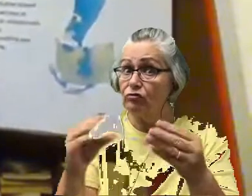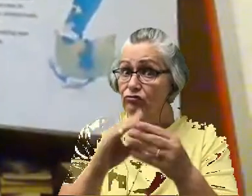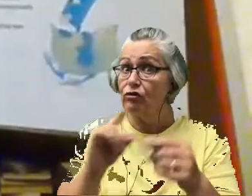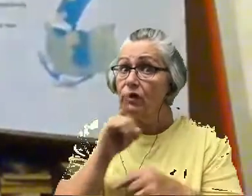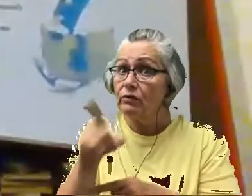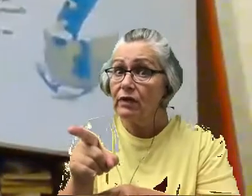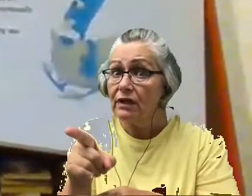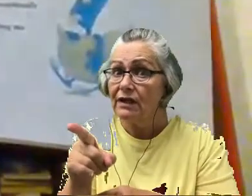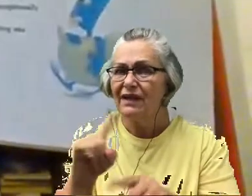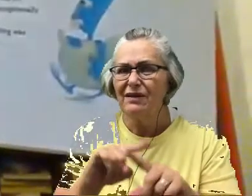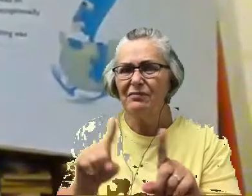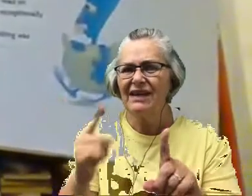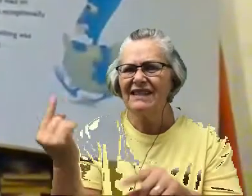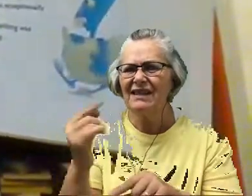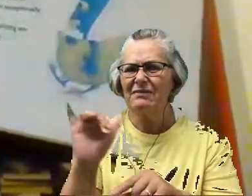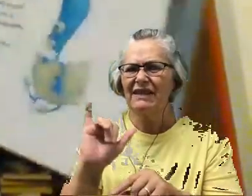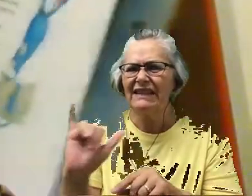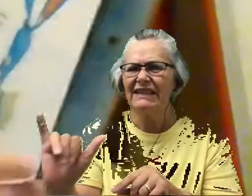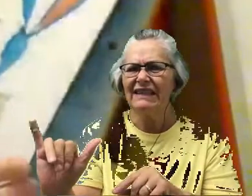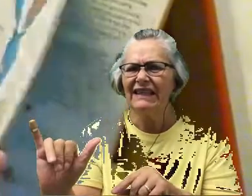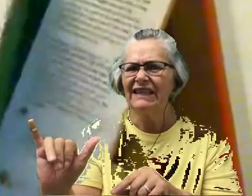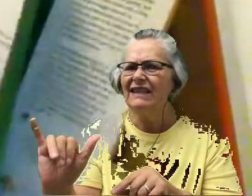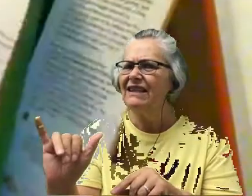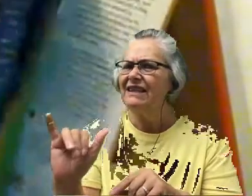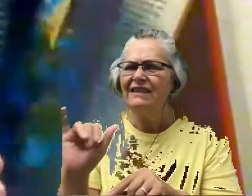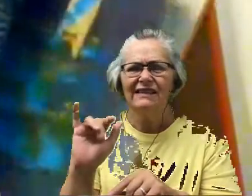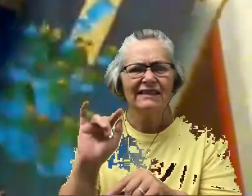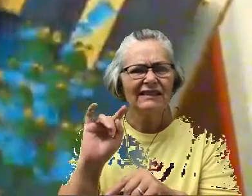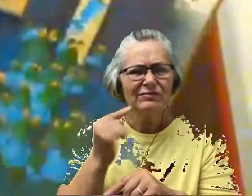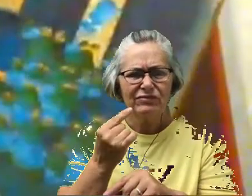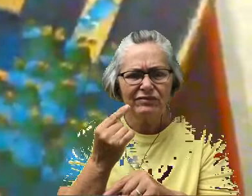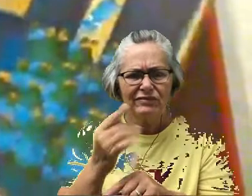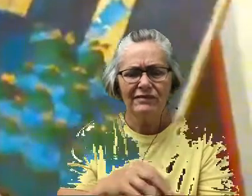But something was still missing.